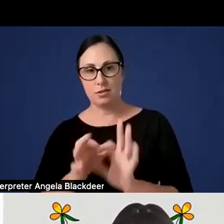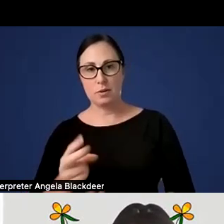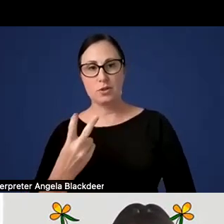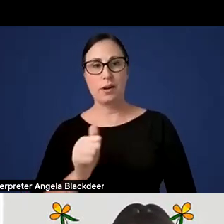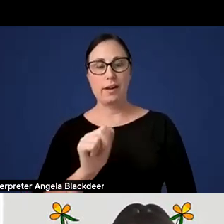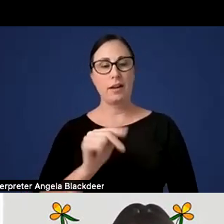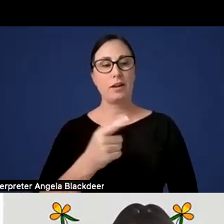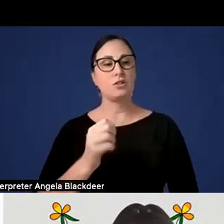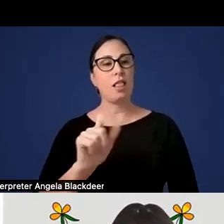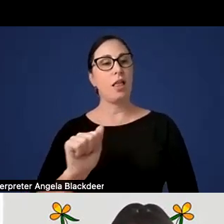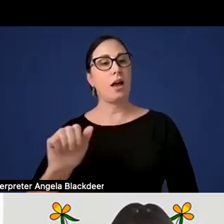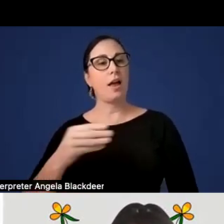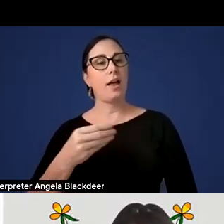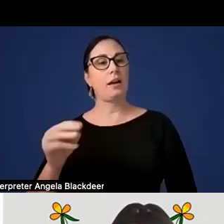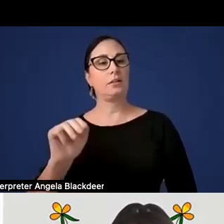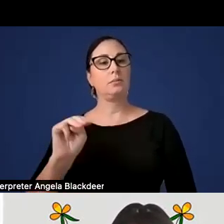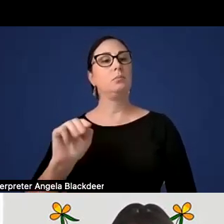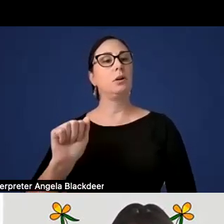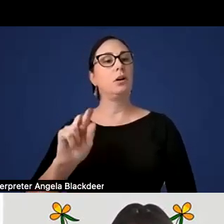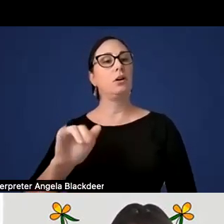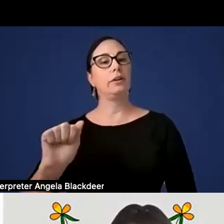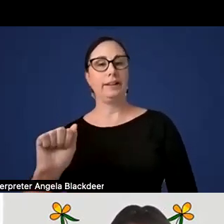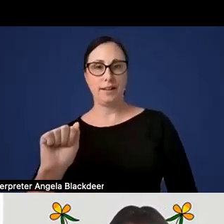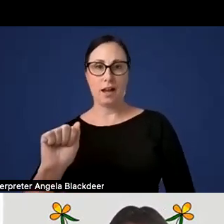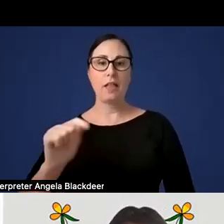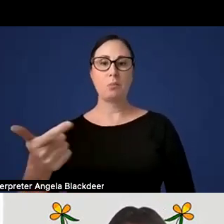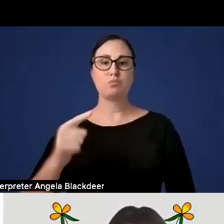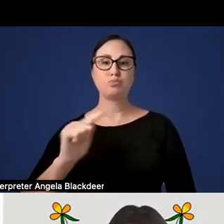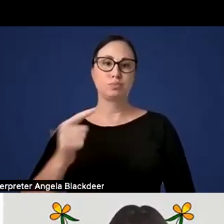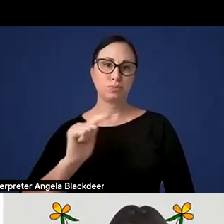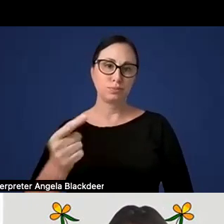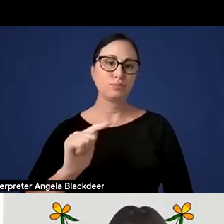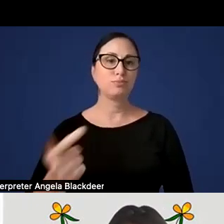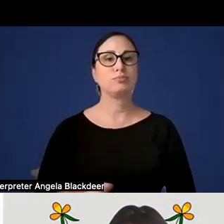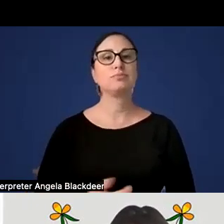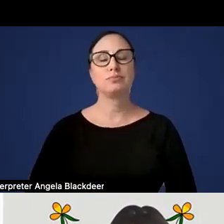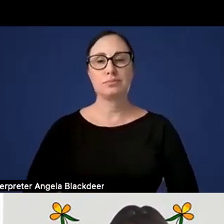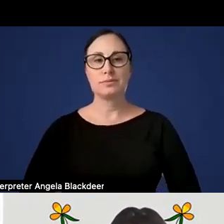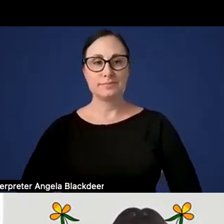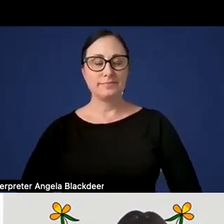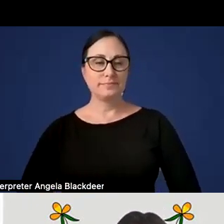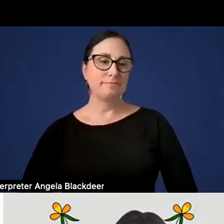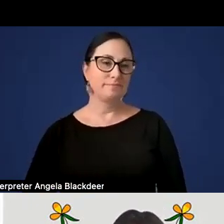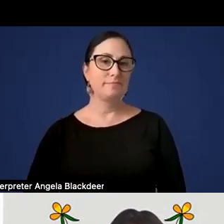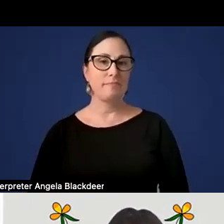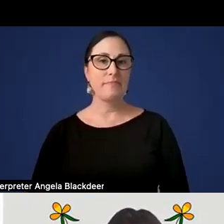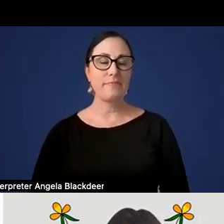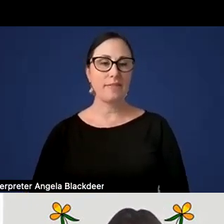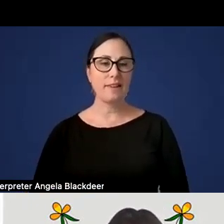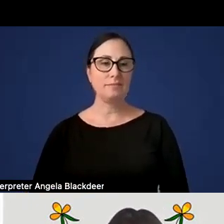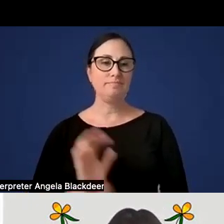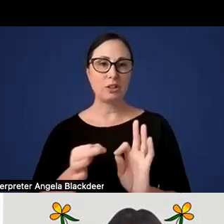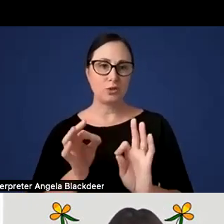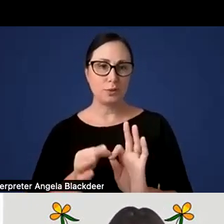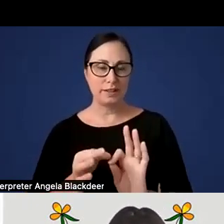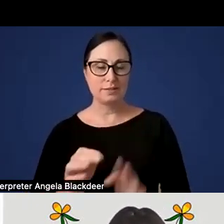Maria, and they will be alternating, taking turns in the space. And so